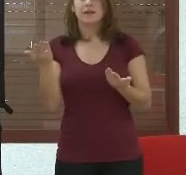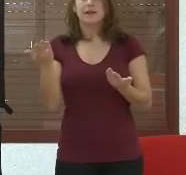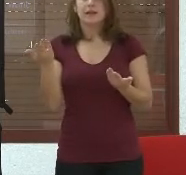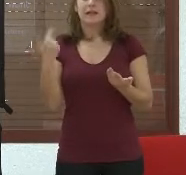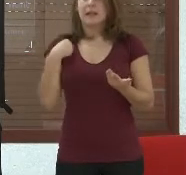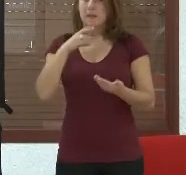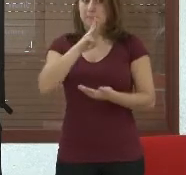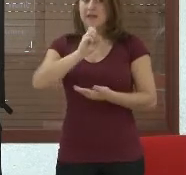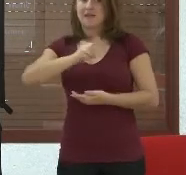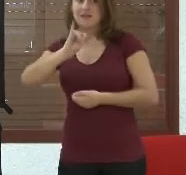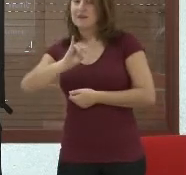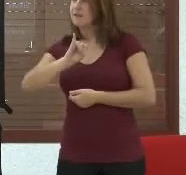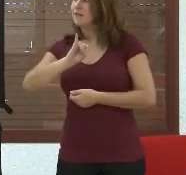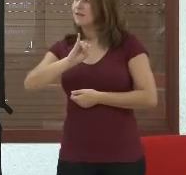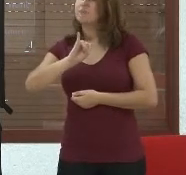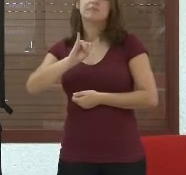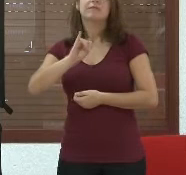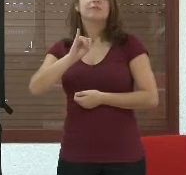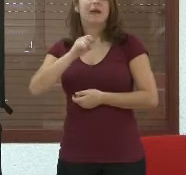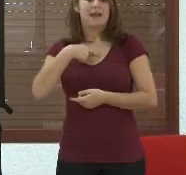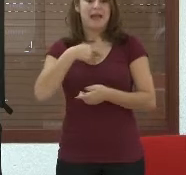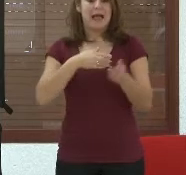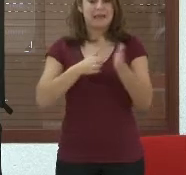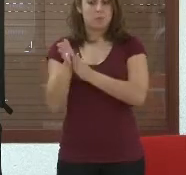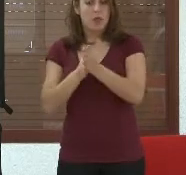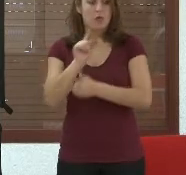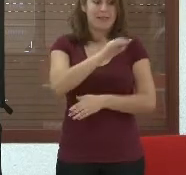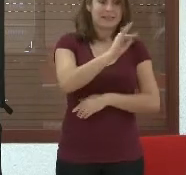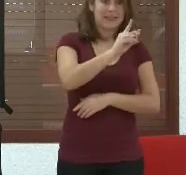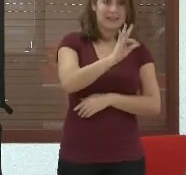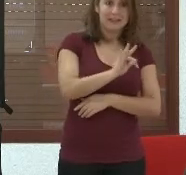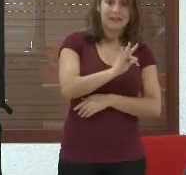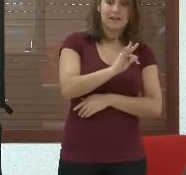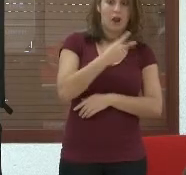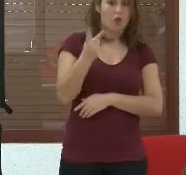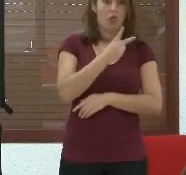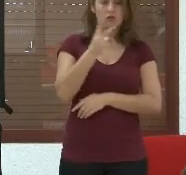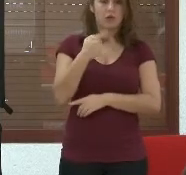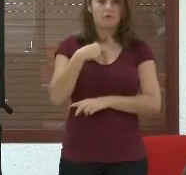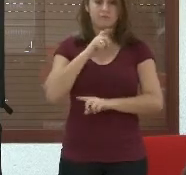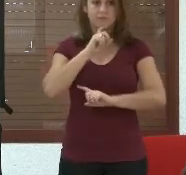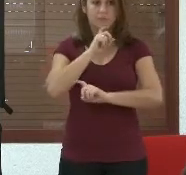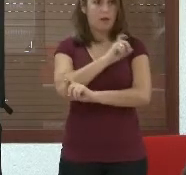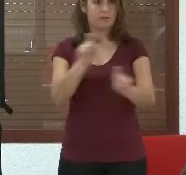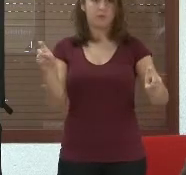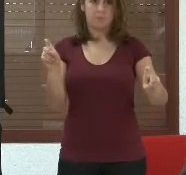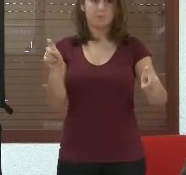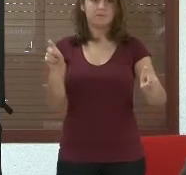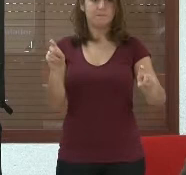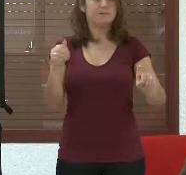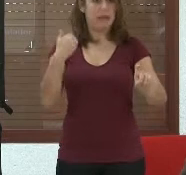then the PXI tells the stimulator as the